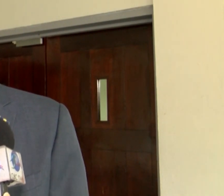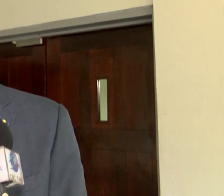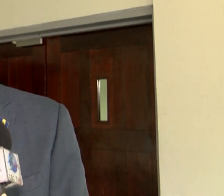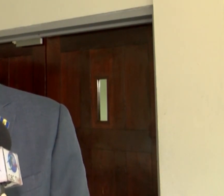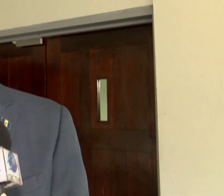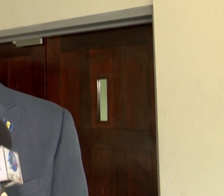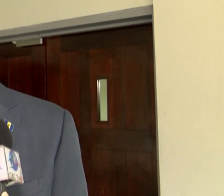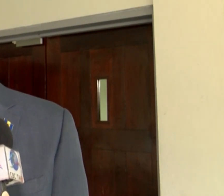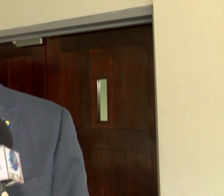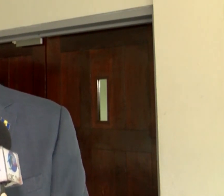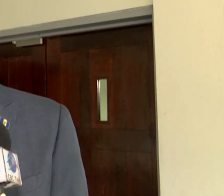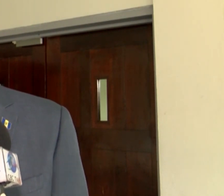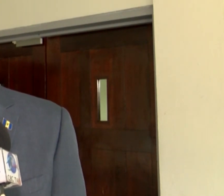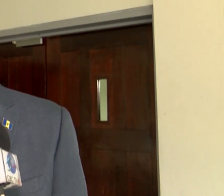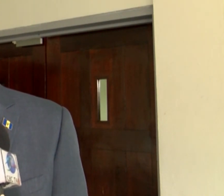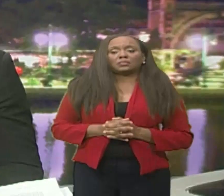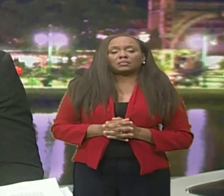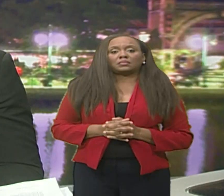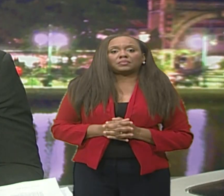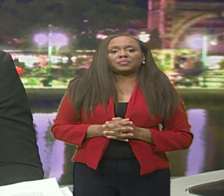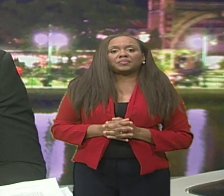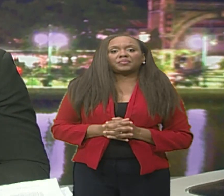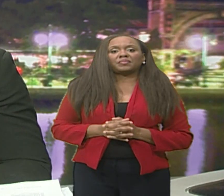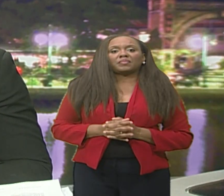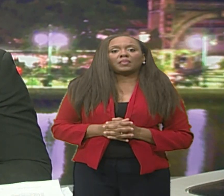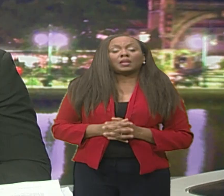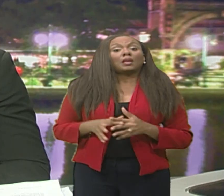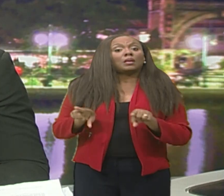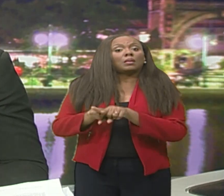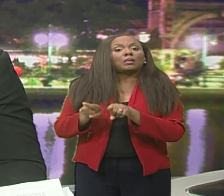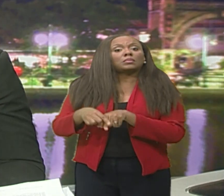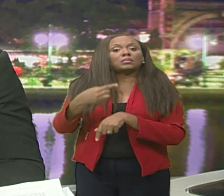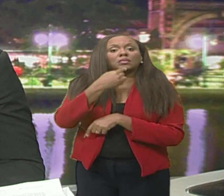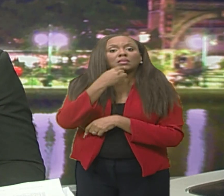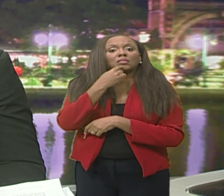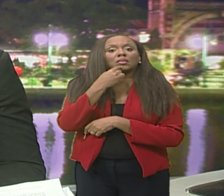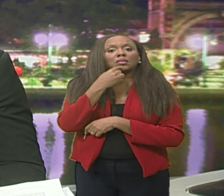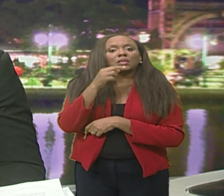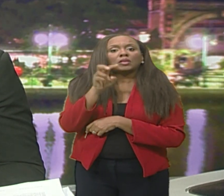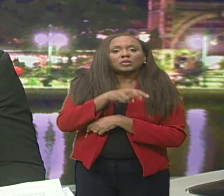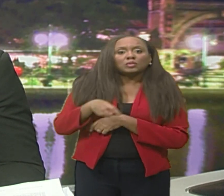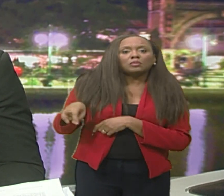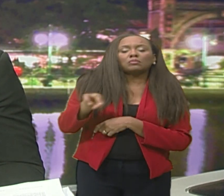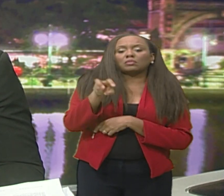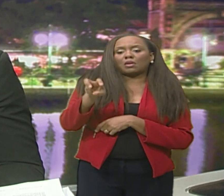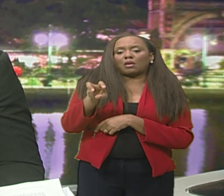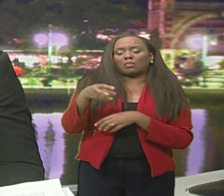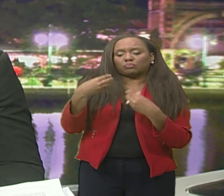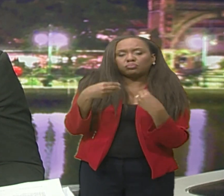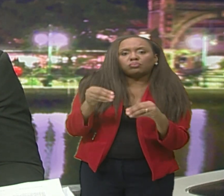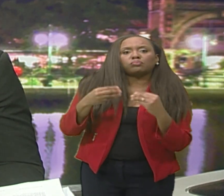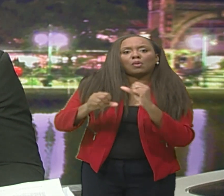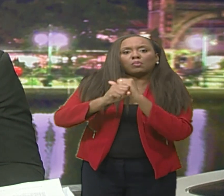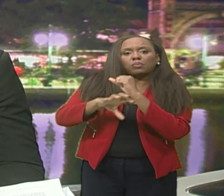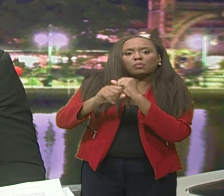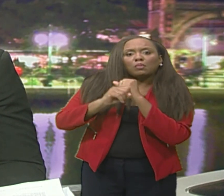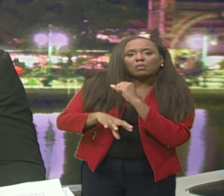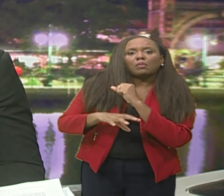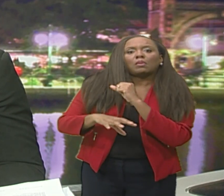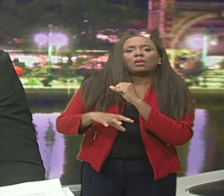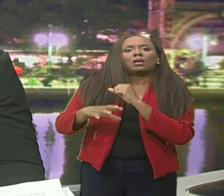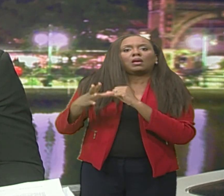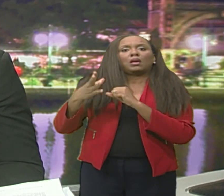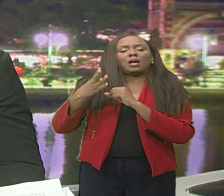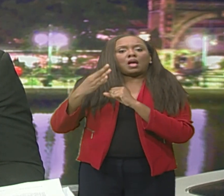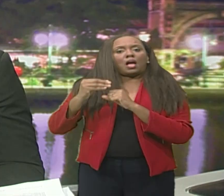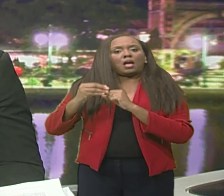a private-public sector arrangement. Mr. Jordan says since tourism marketing and product development go hand in hand, there's